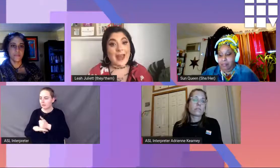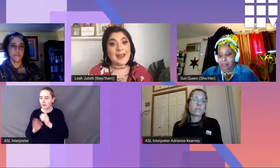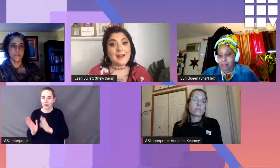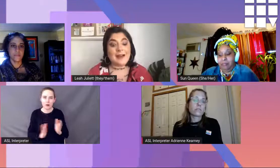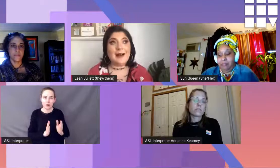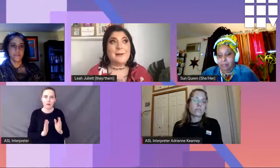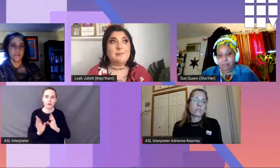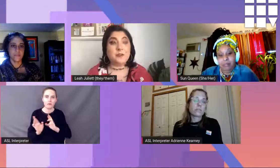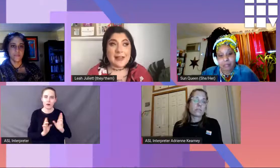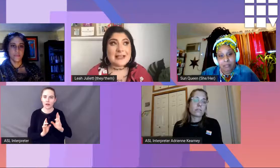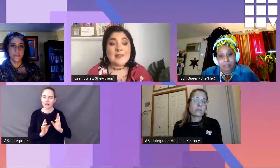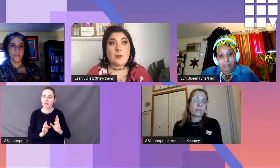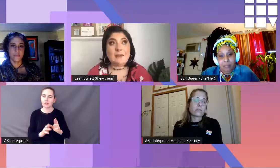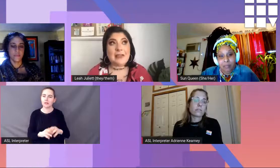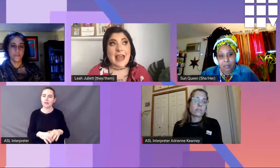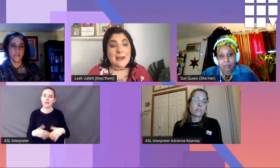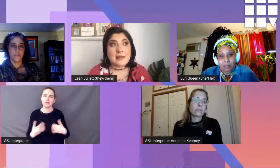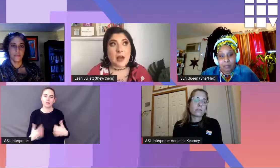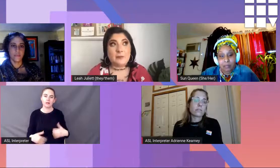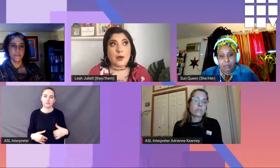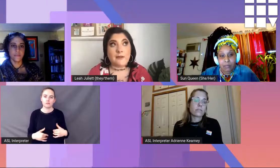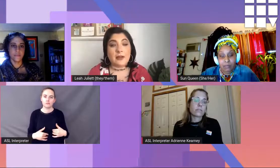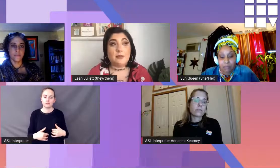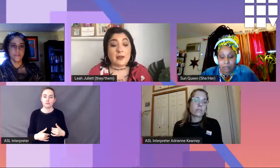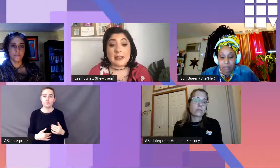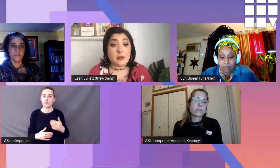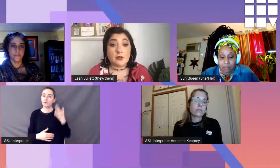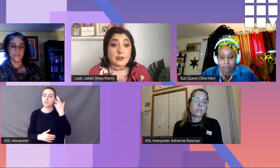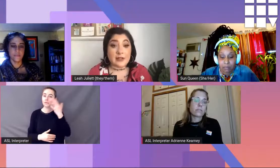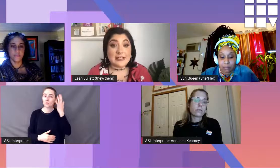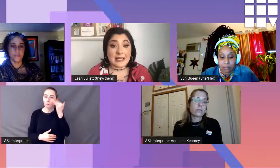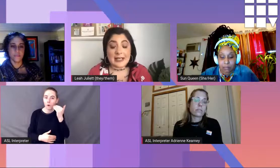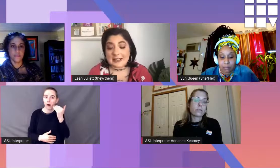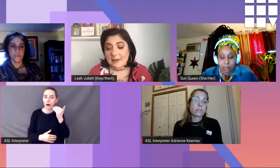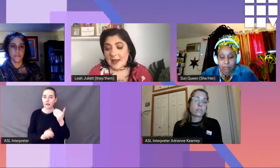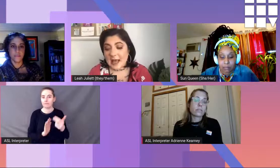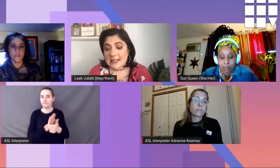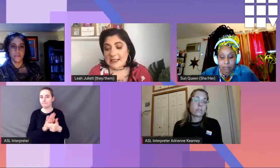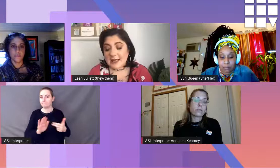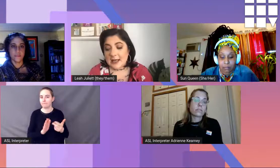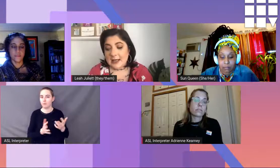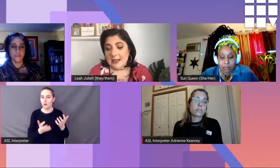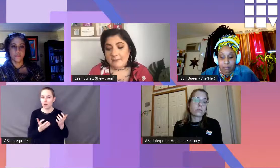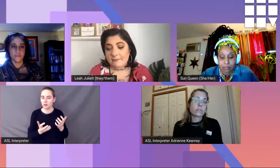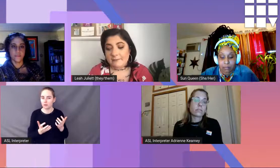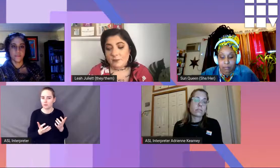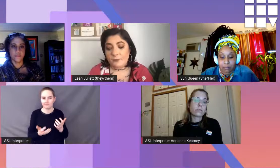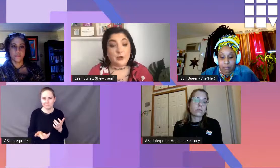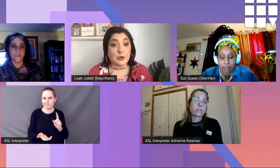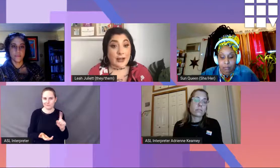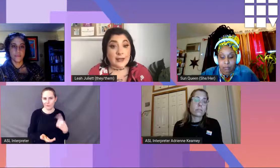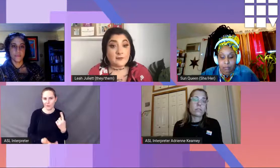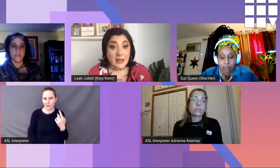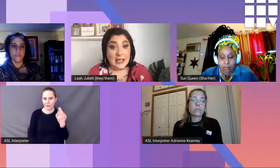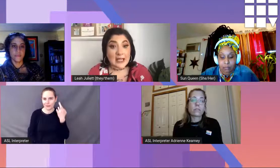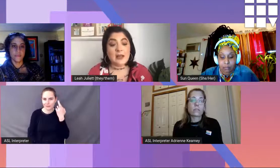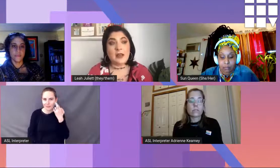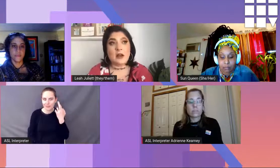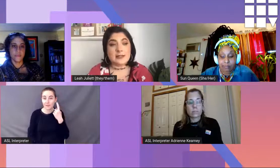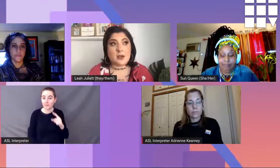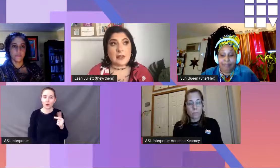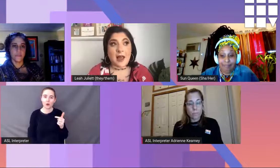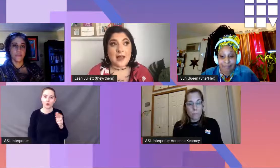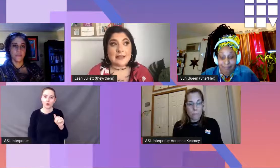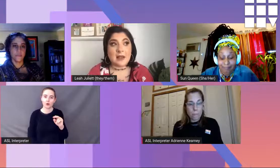proper way. The reason that we became a nonprofit, really the only reason, is because for grant funding,